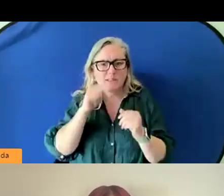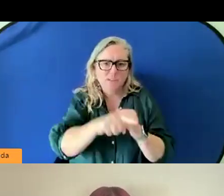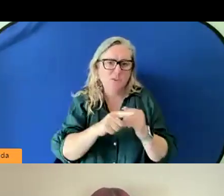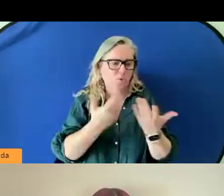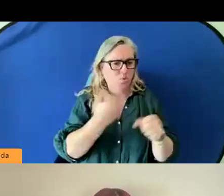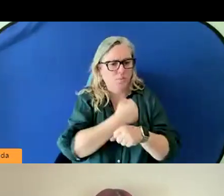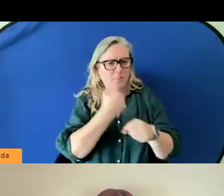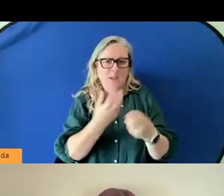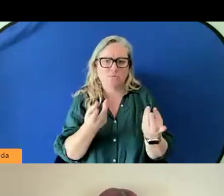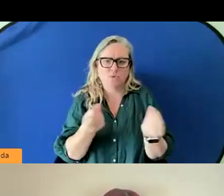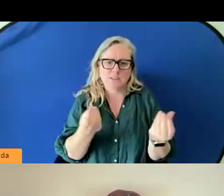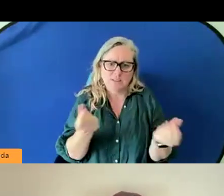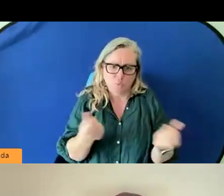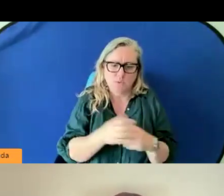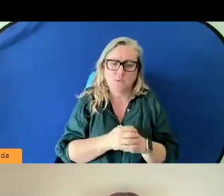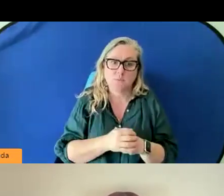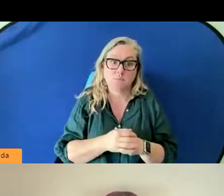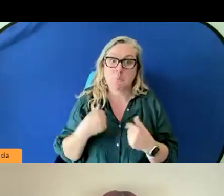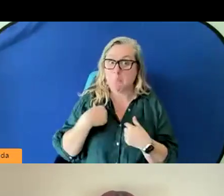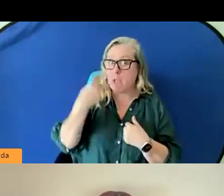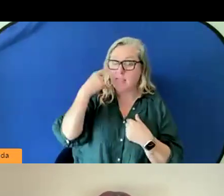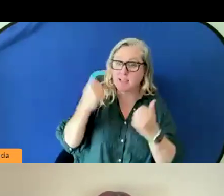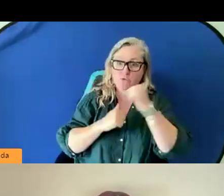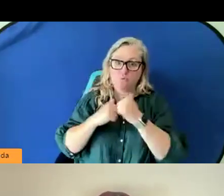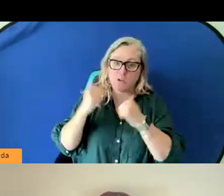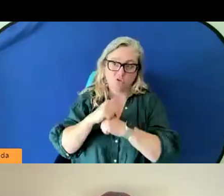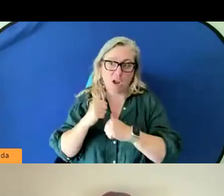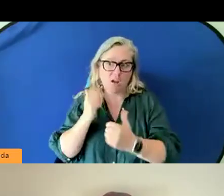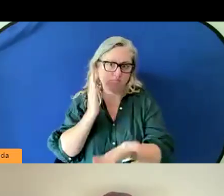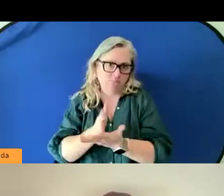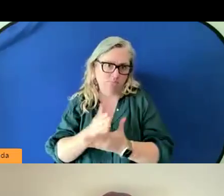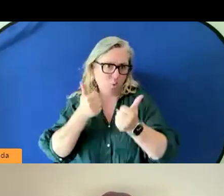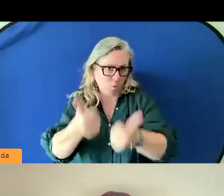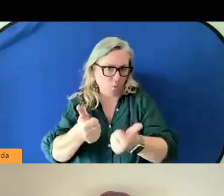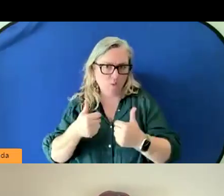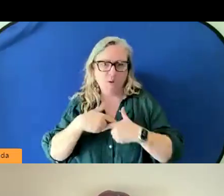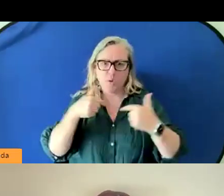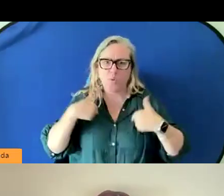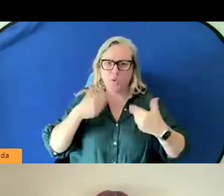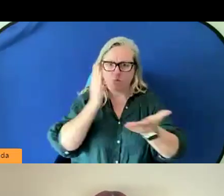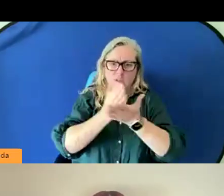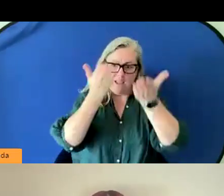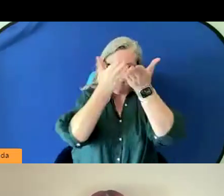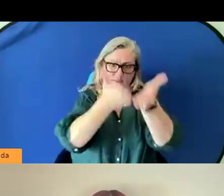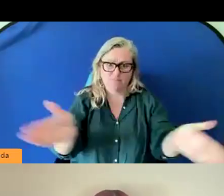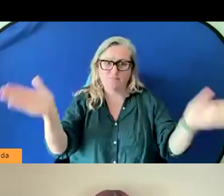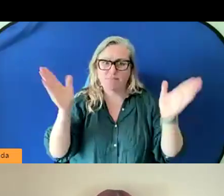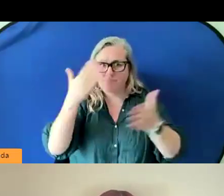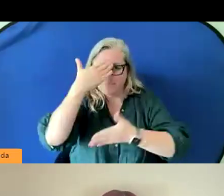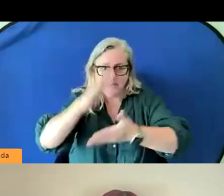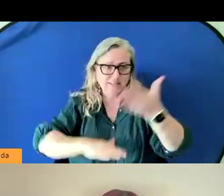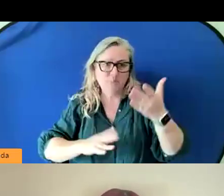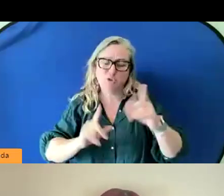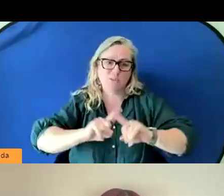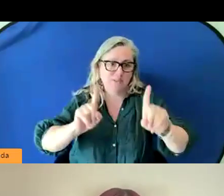I think that the structure that was given was really good, because we obviously have such a breadth of